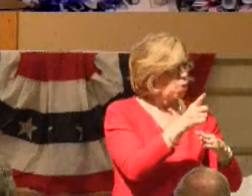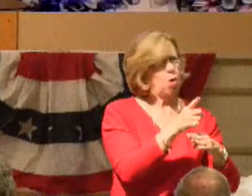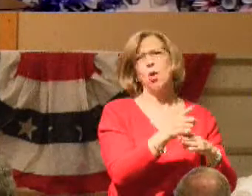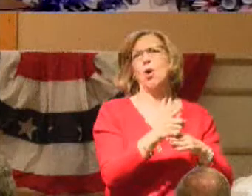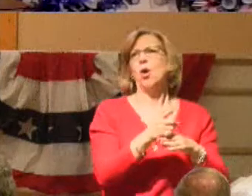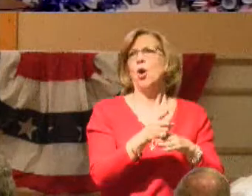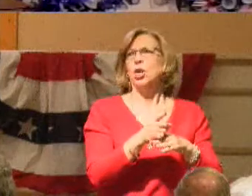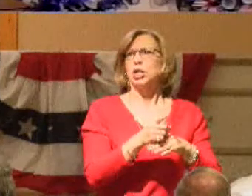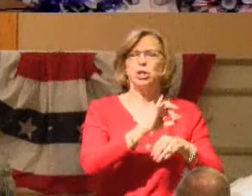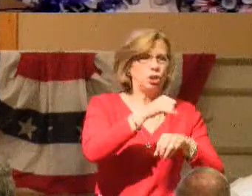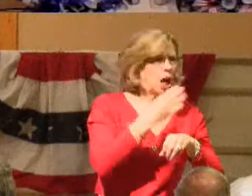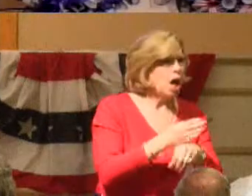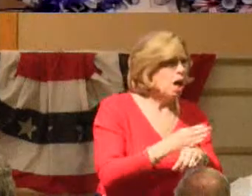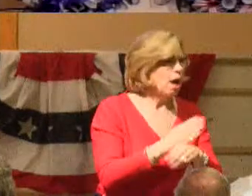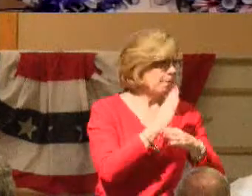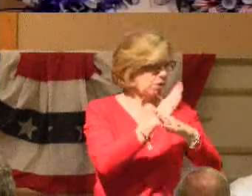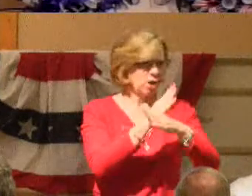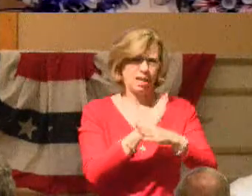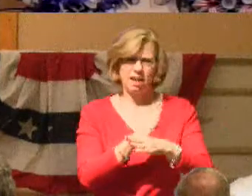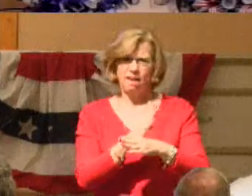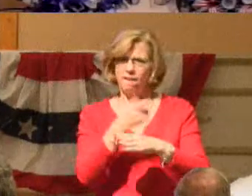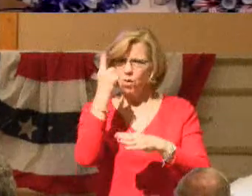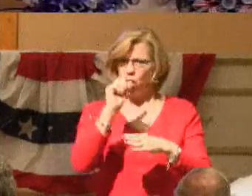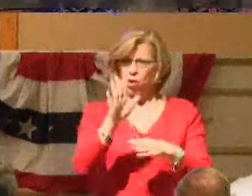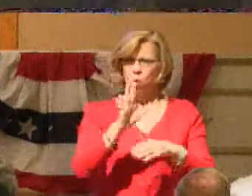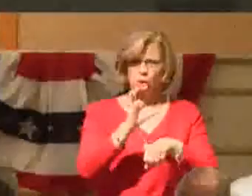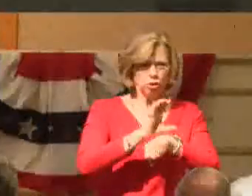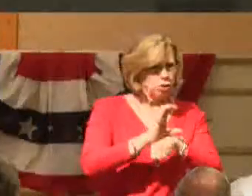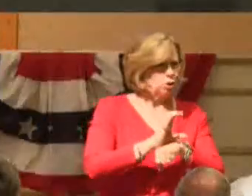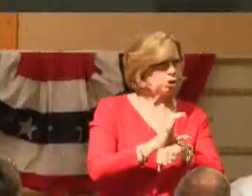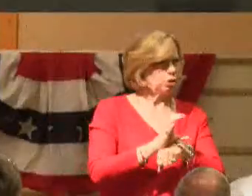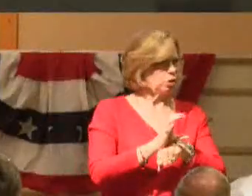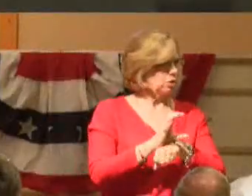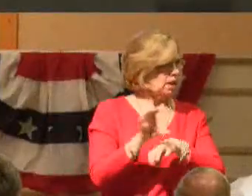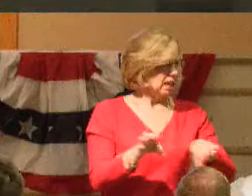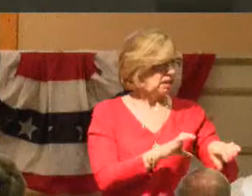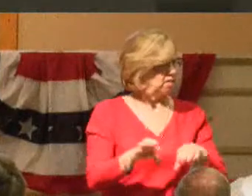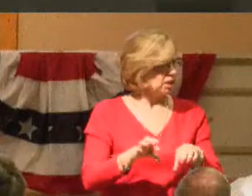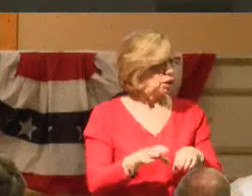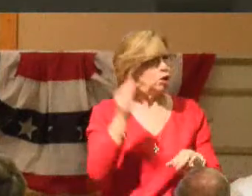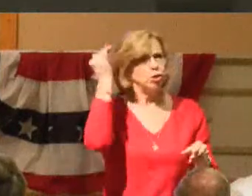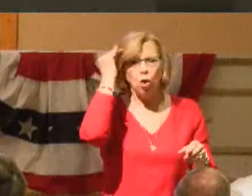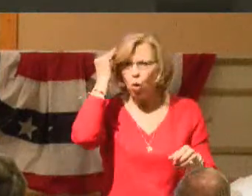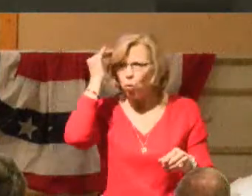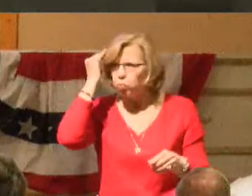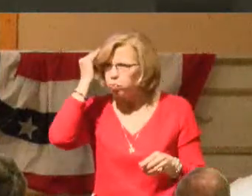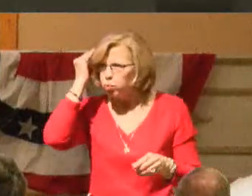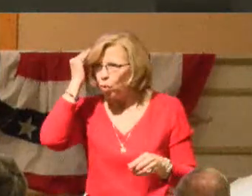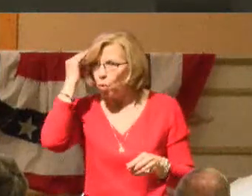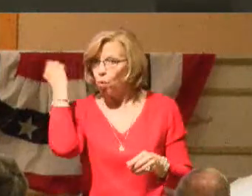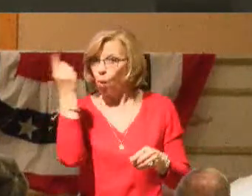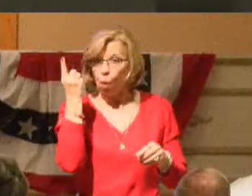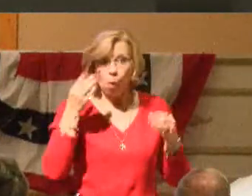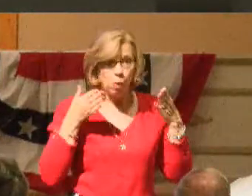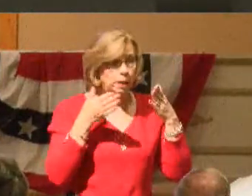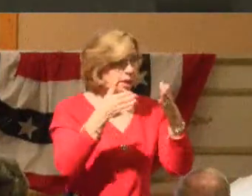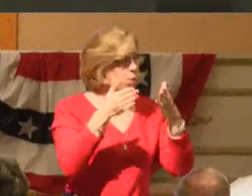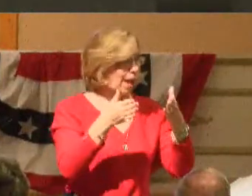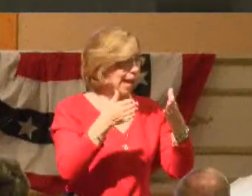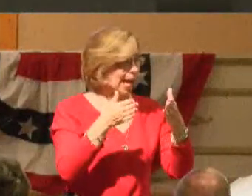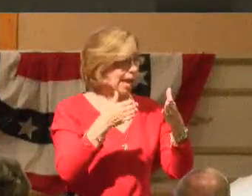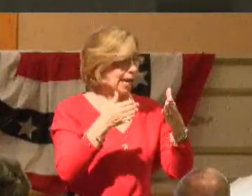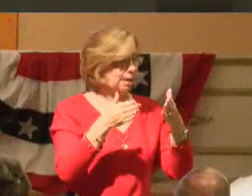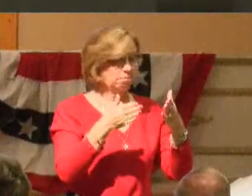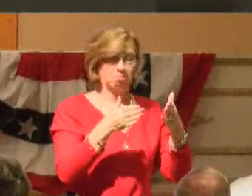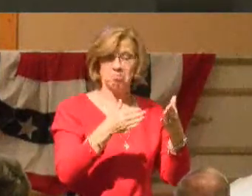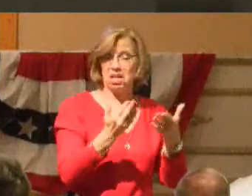church, or you're being hindered in any way, shape, or form, know this. The only way that any issue in life can